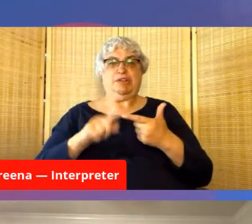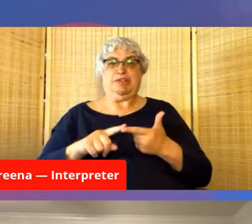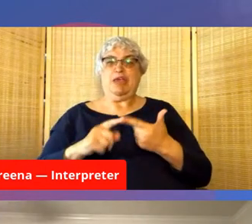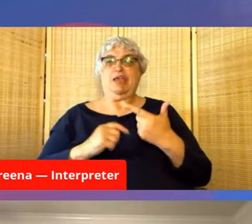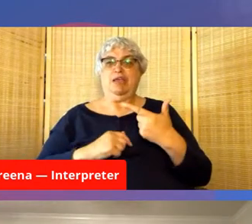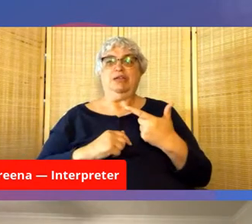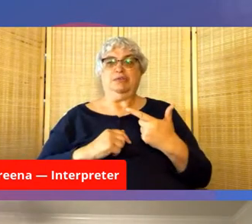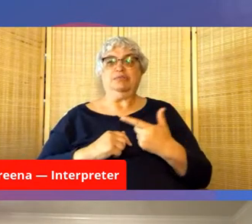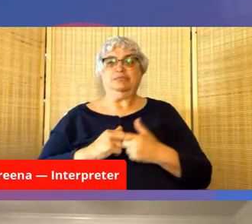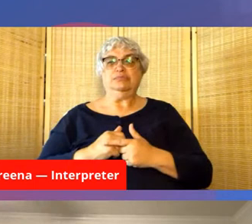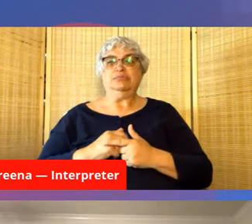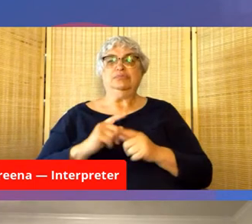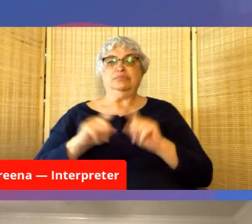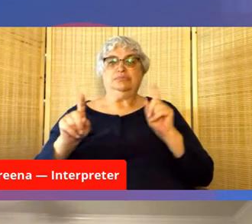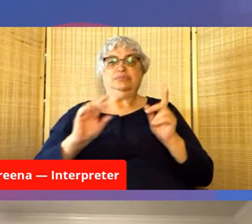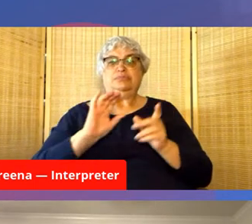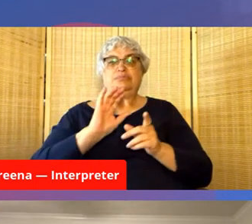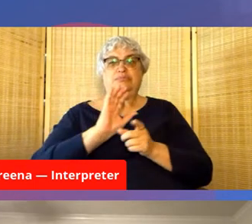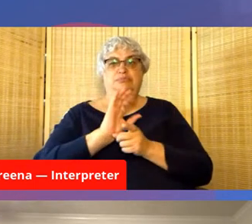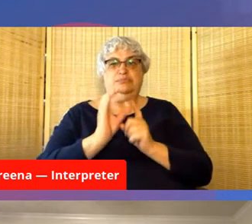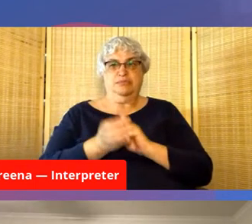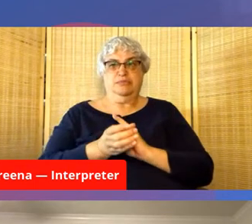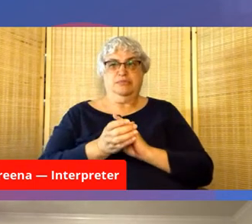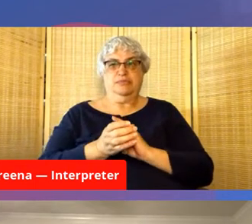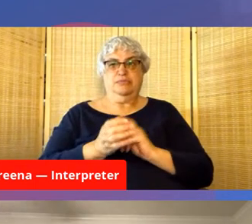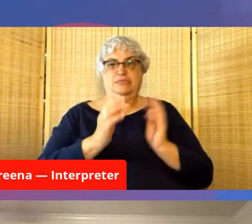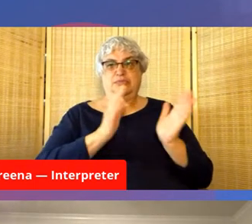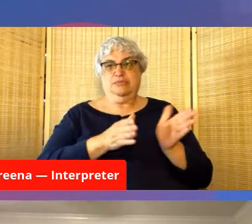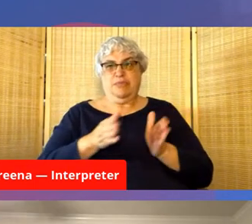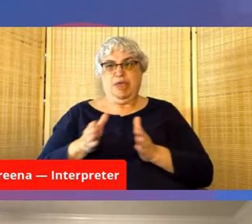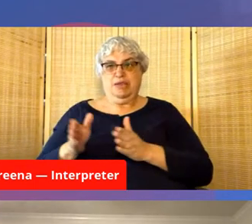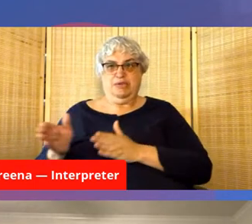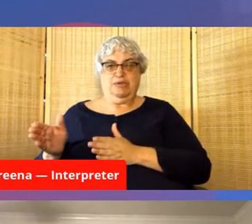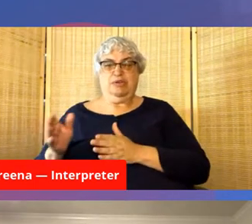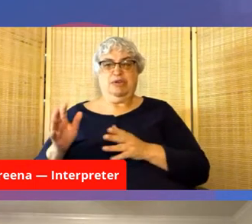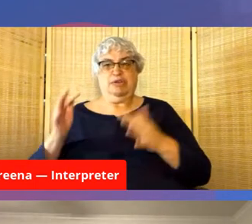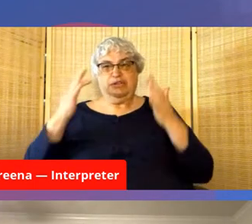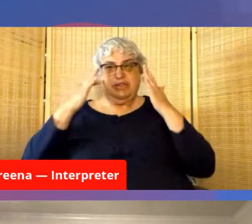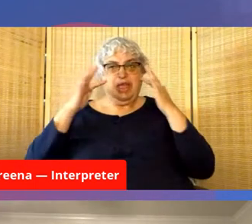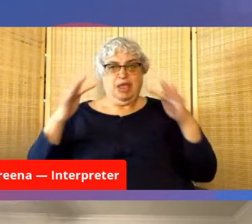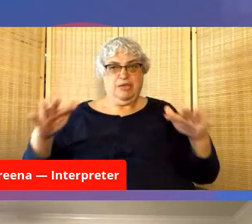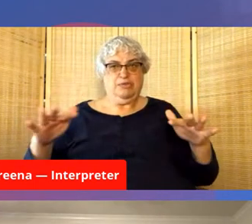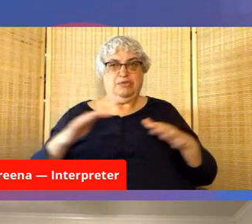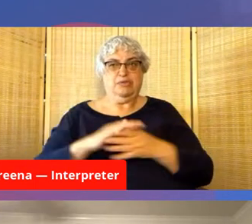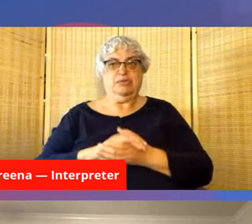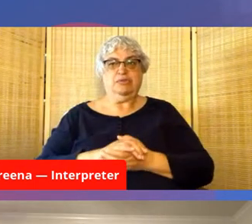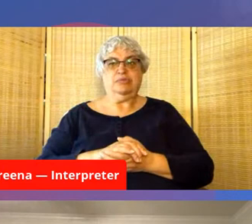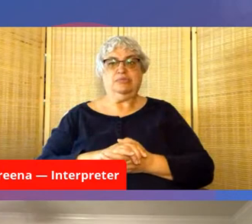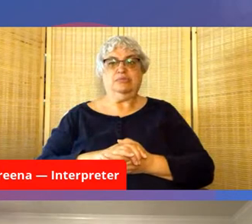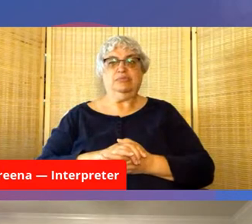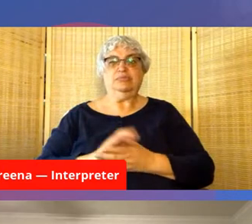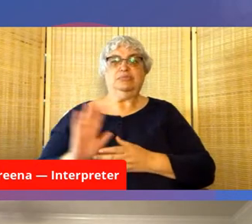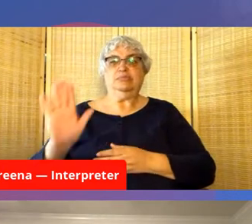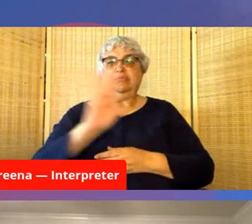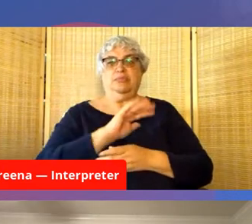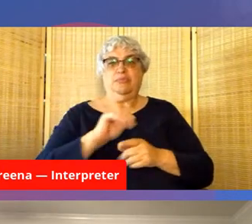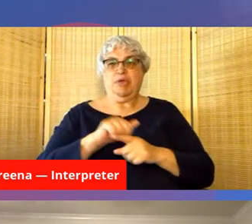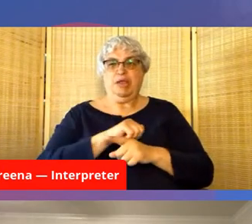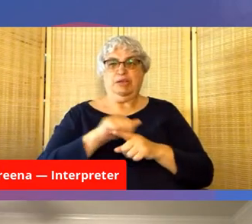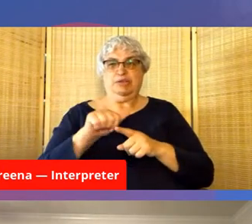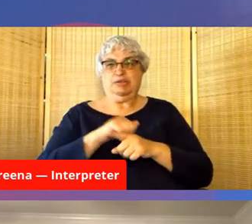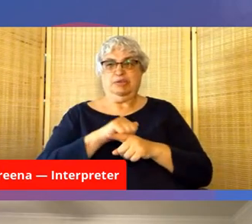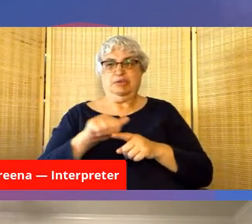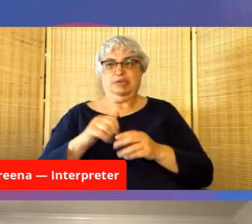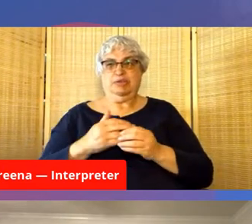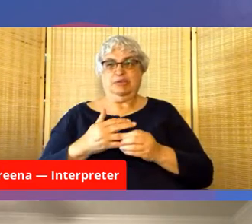cultures embrace patterns and sound in their practices.